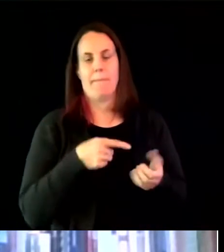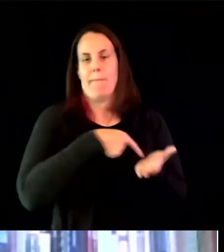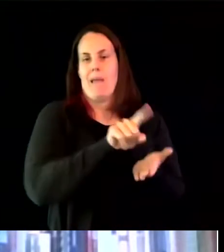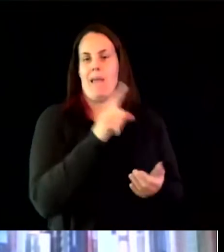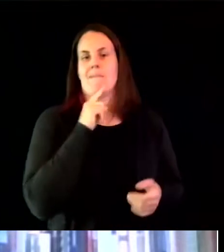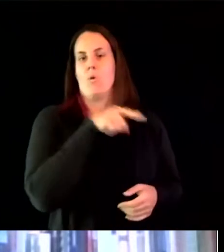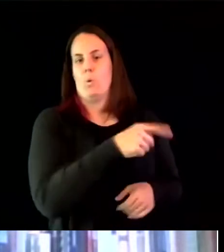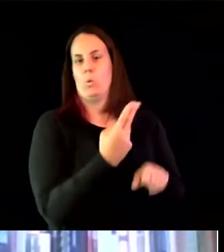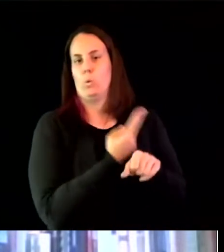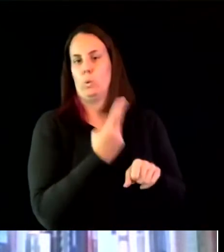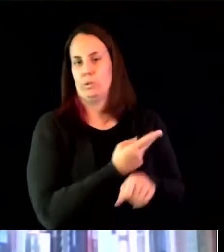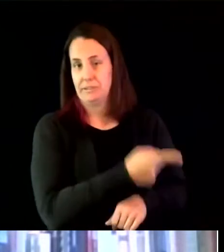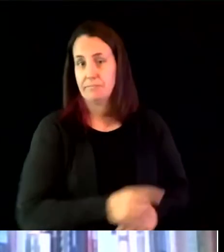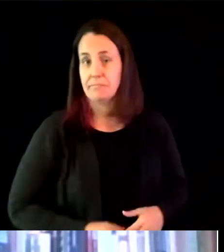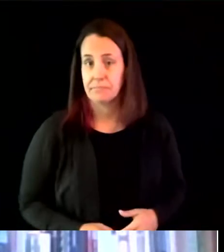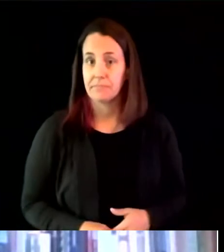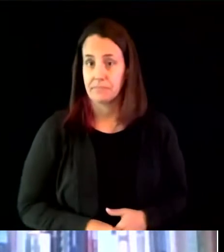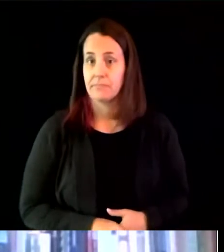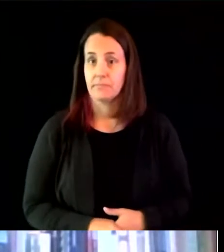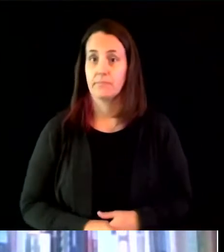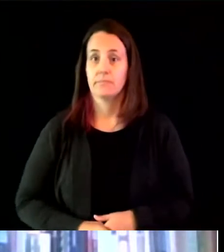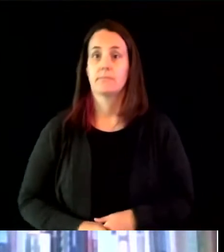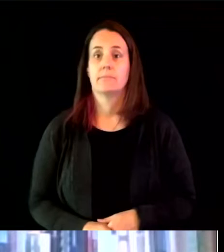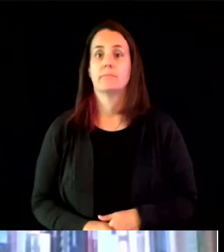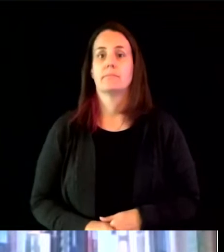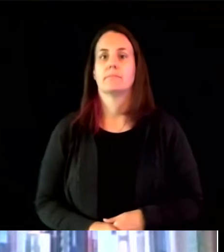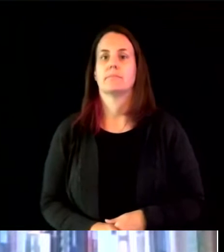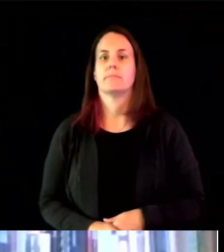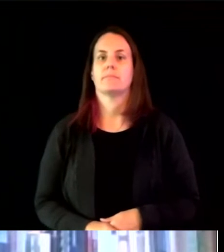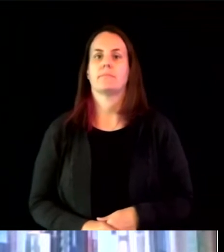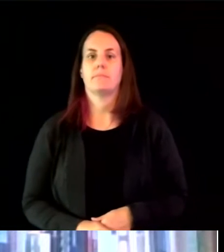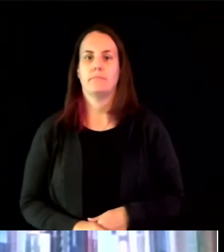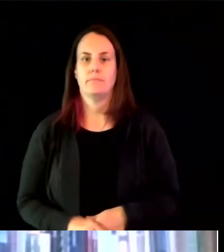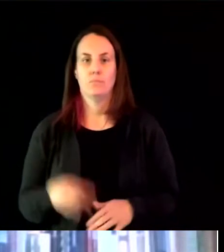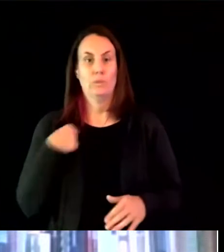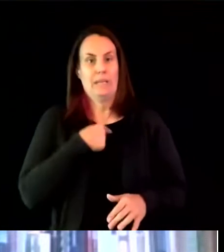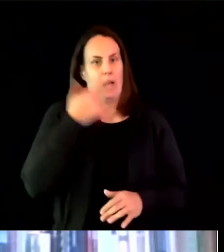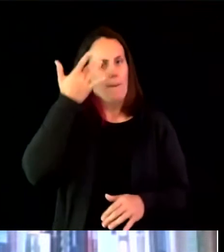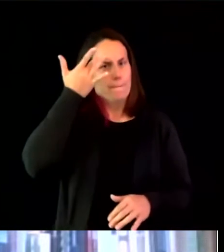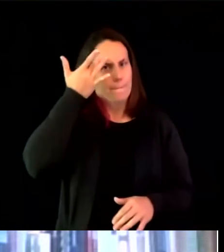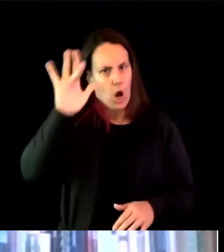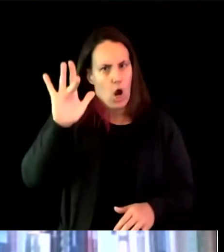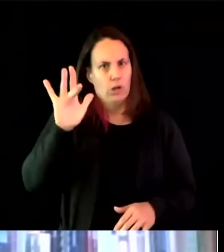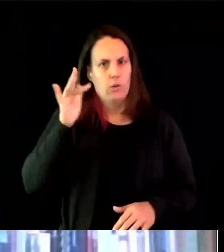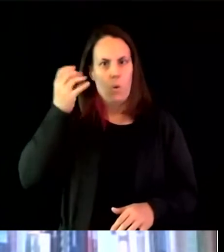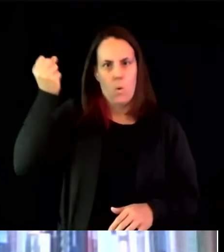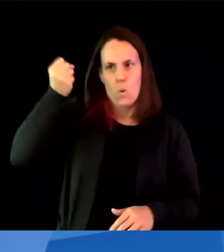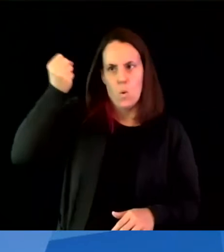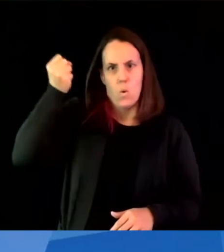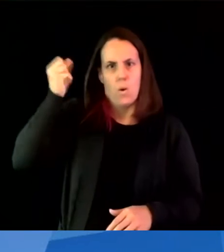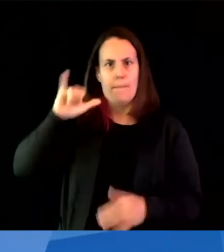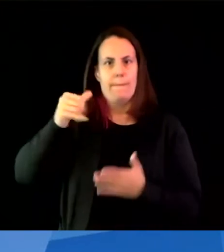make sure we always kept those funds in safekeeping to operate this facility.